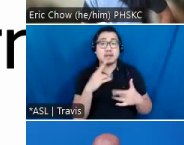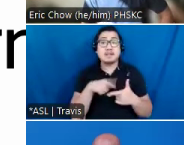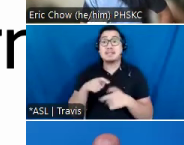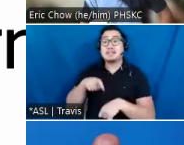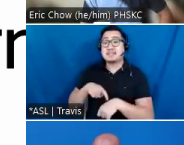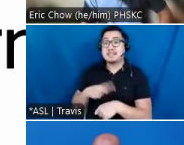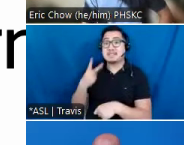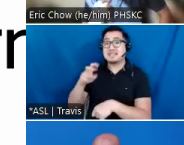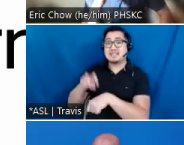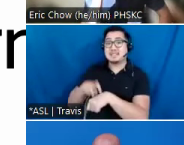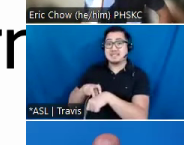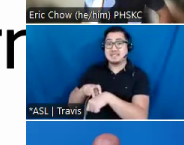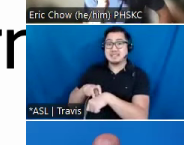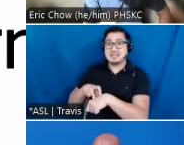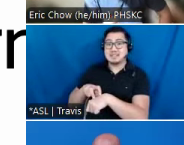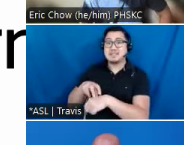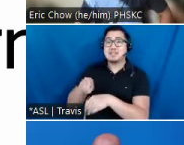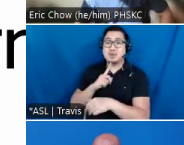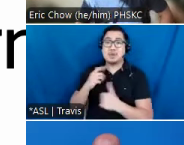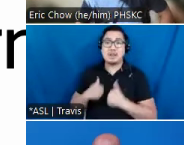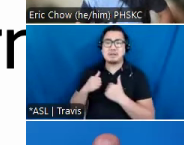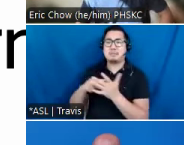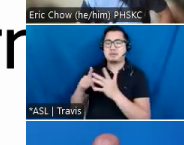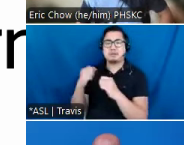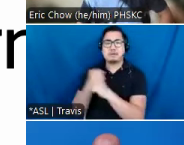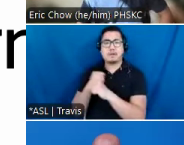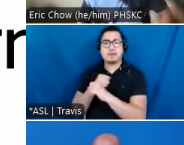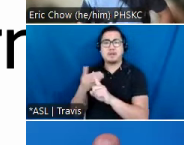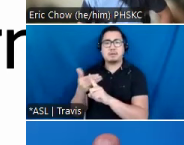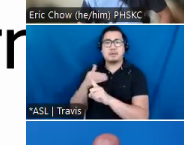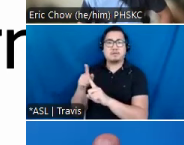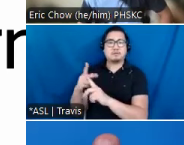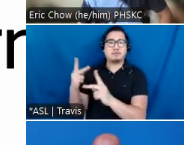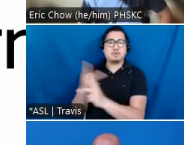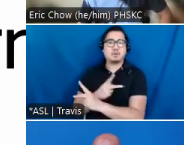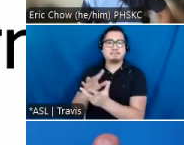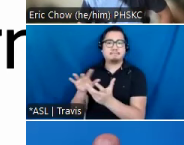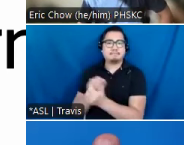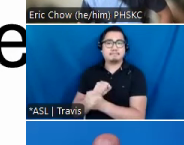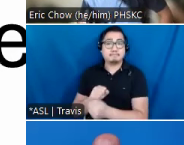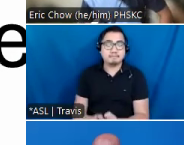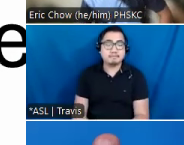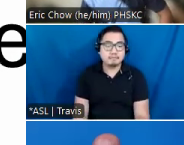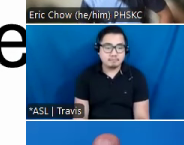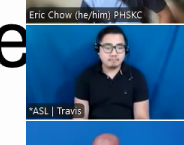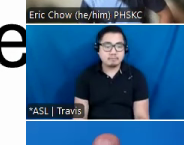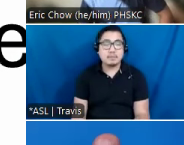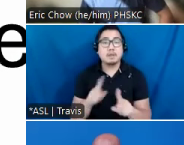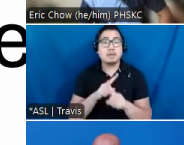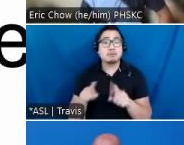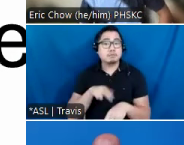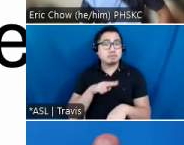virus in real life, it can actually fight it off before it causes too much damage. But of course,